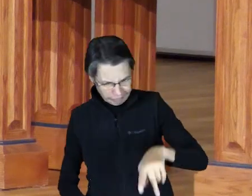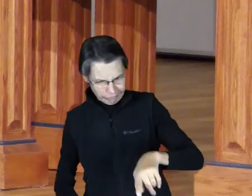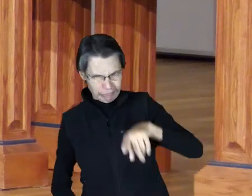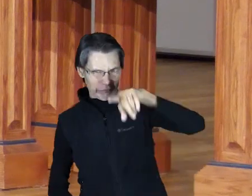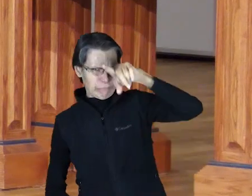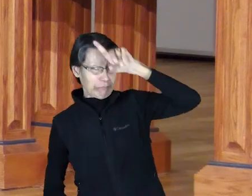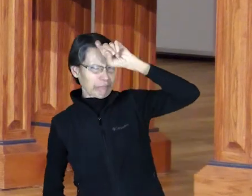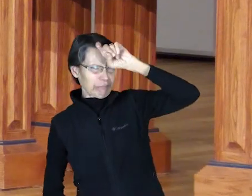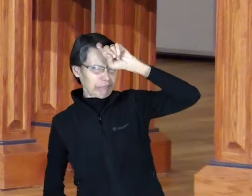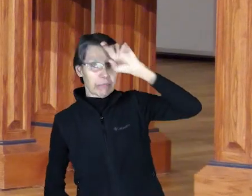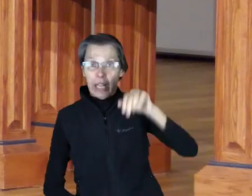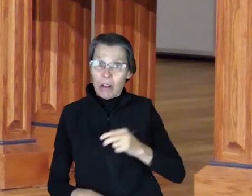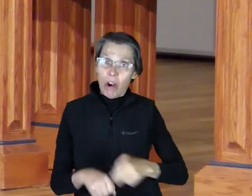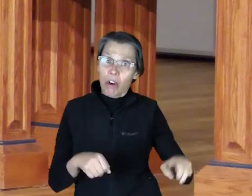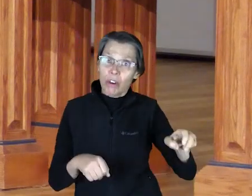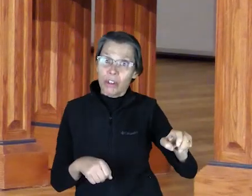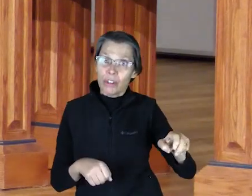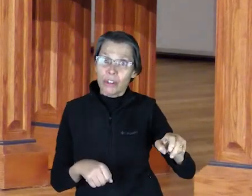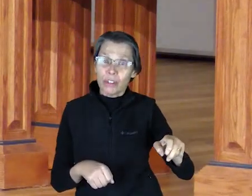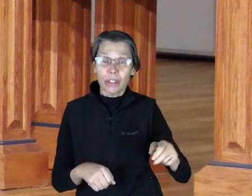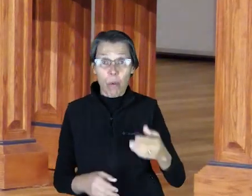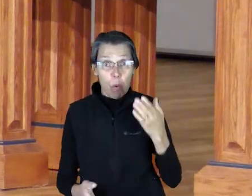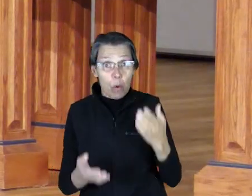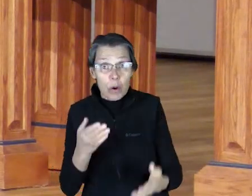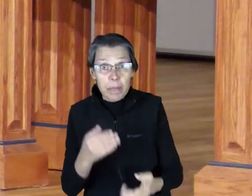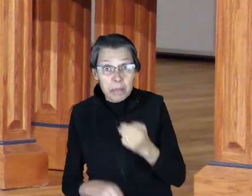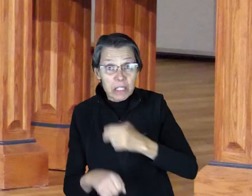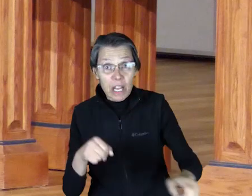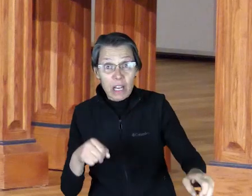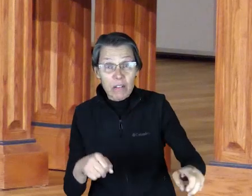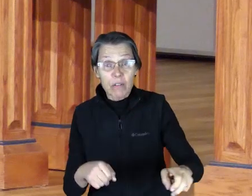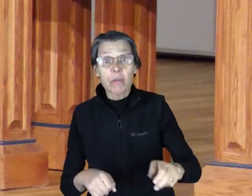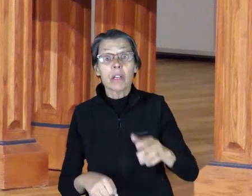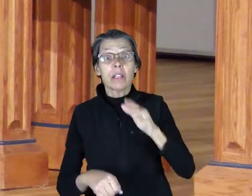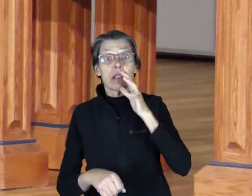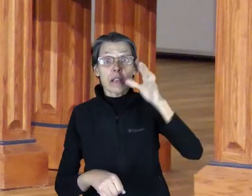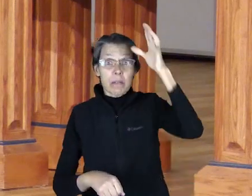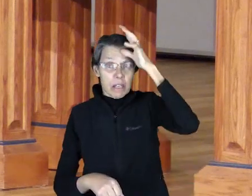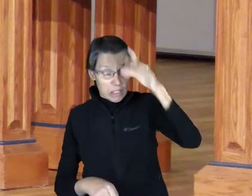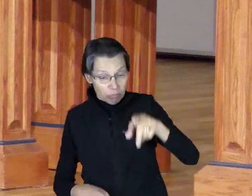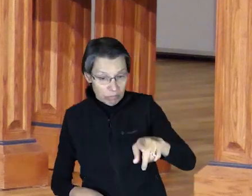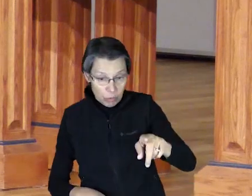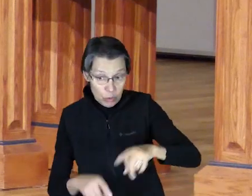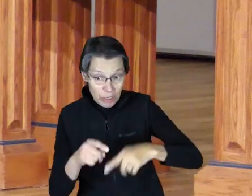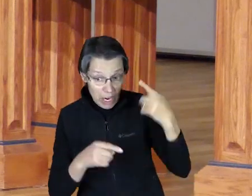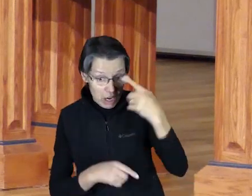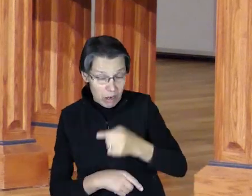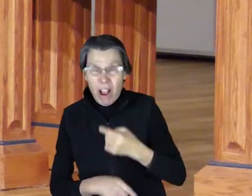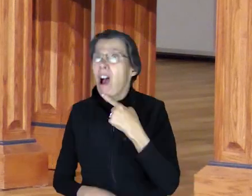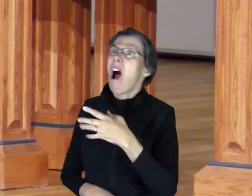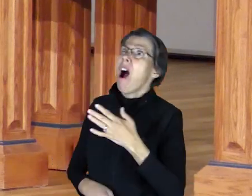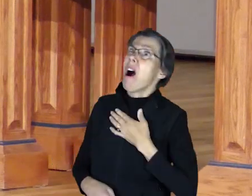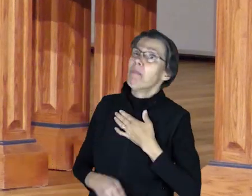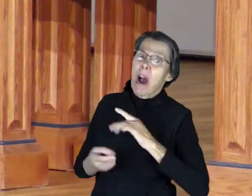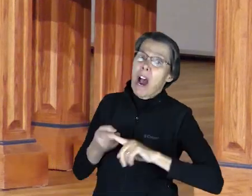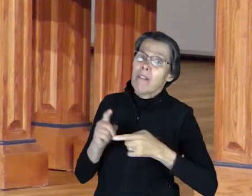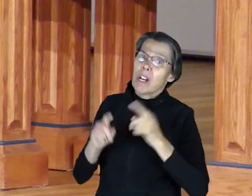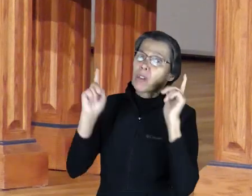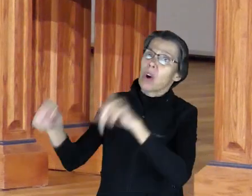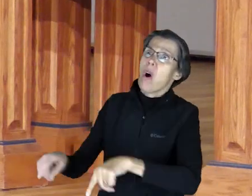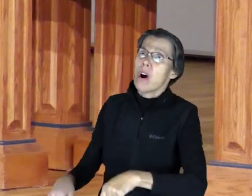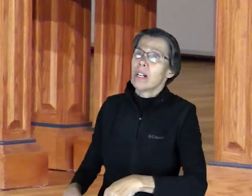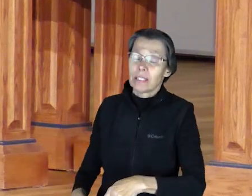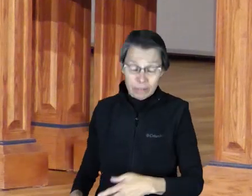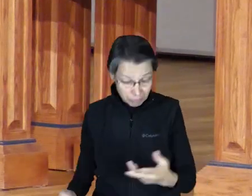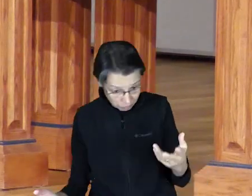Maybe the hardest thing about childing is when your parent says to you, you can't go. And you say, but all my friends are going. And your parent says, well,